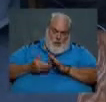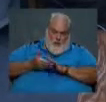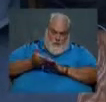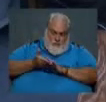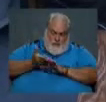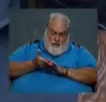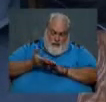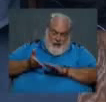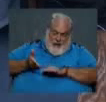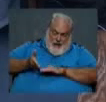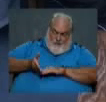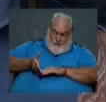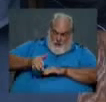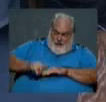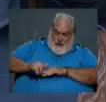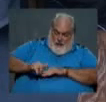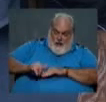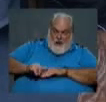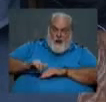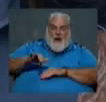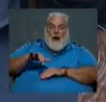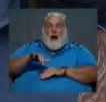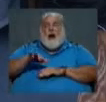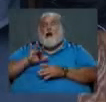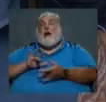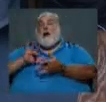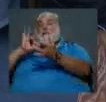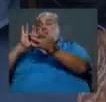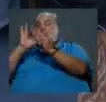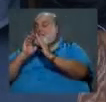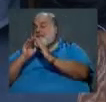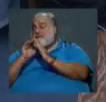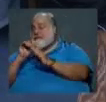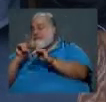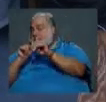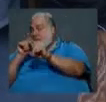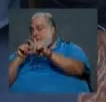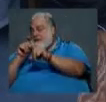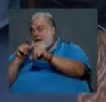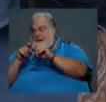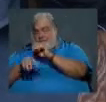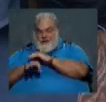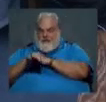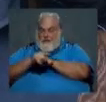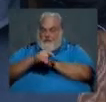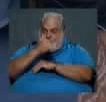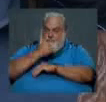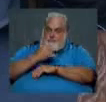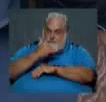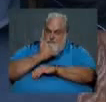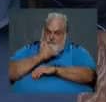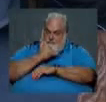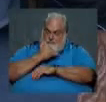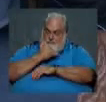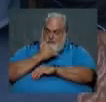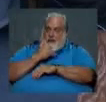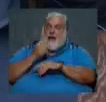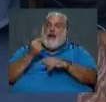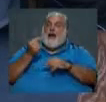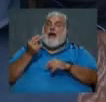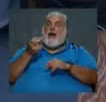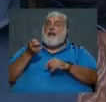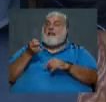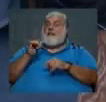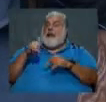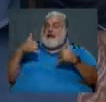after that. I found out that they were in violation because I contacted the city. I also found out they've been continuing to operate because